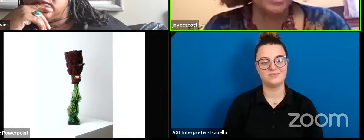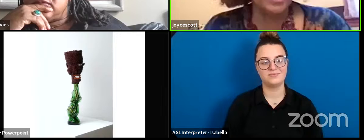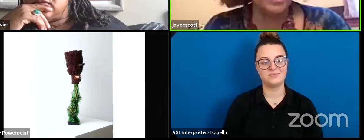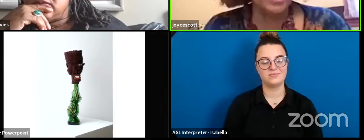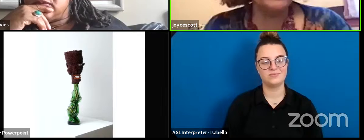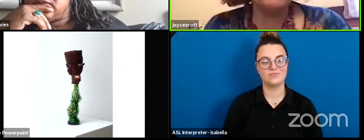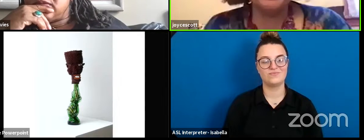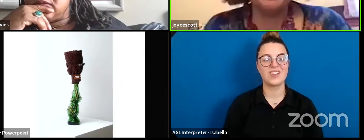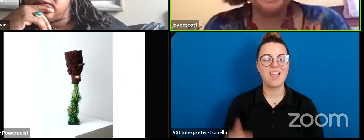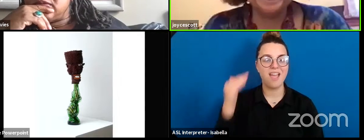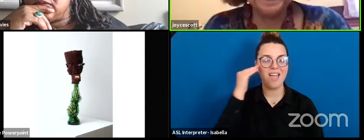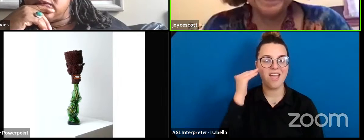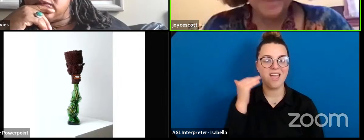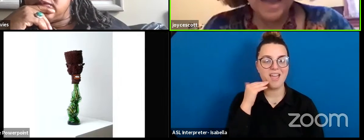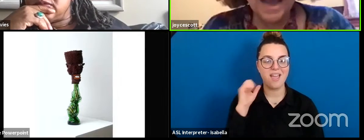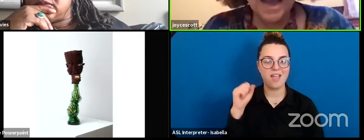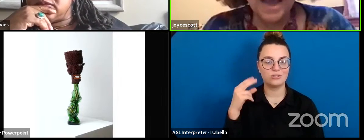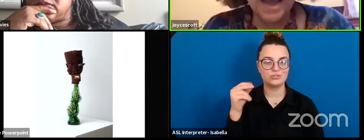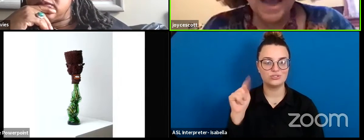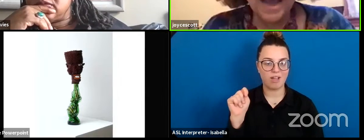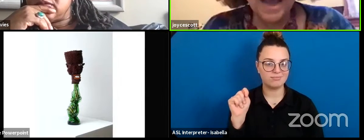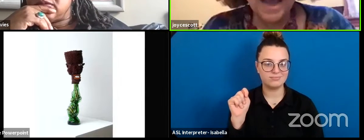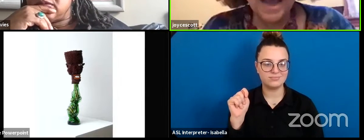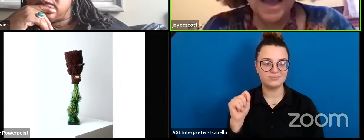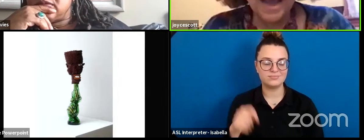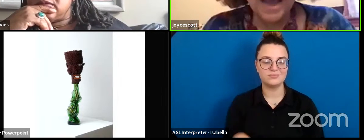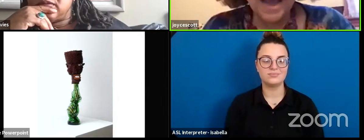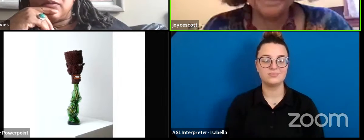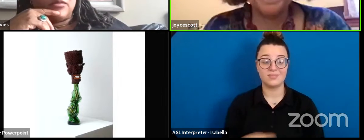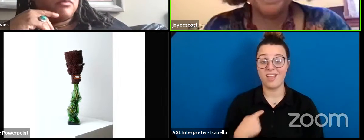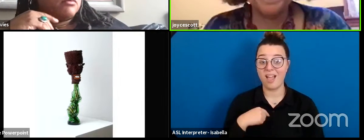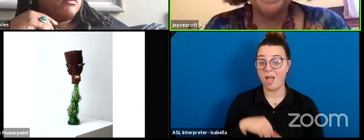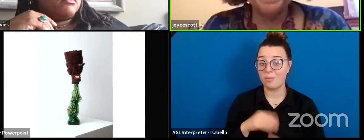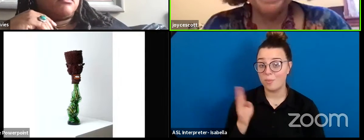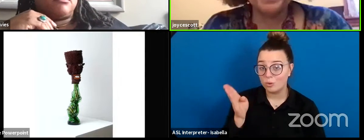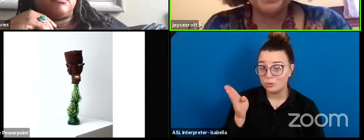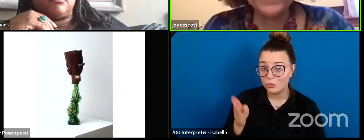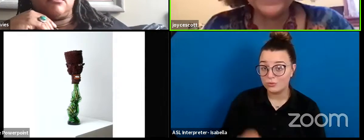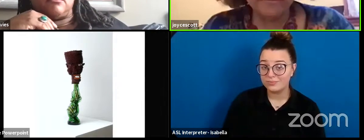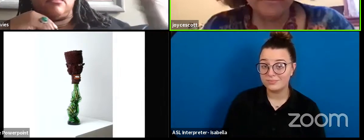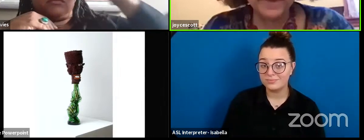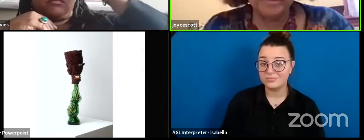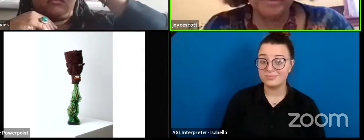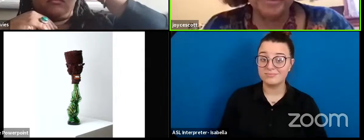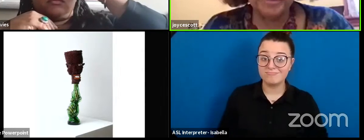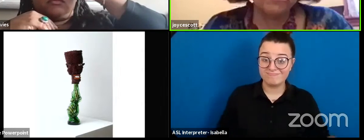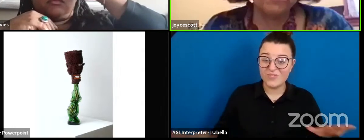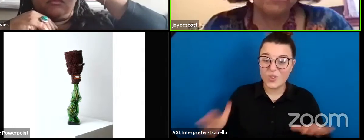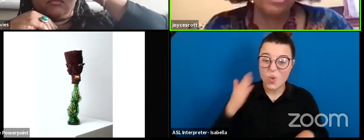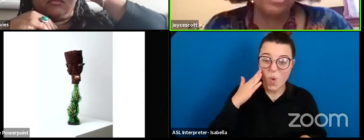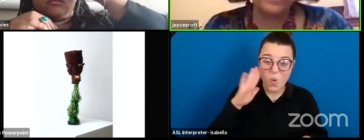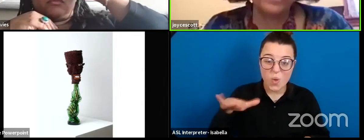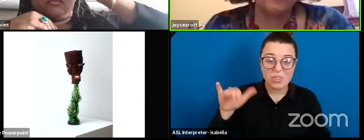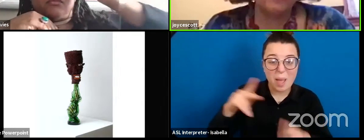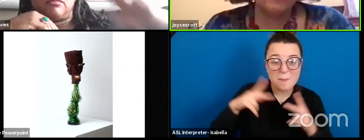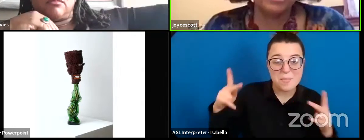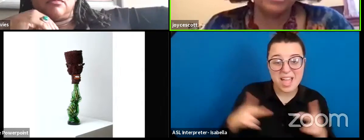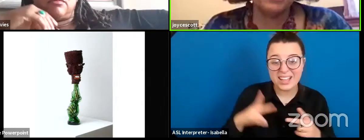Headshot. I'm in Baltimore, the place that Trump yelled about and said it was, you